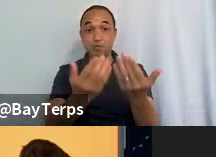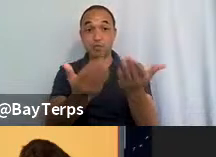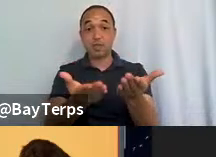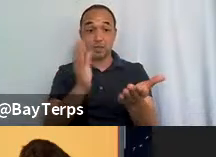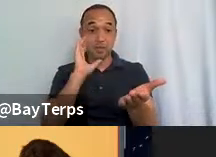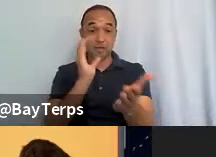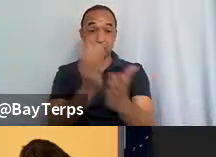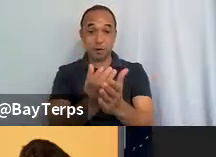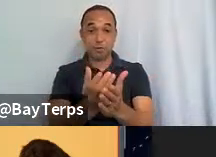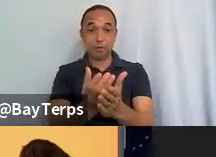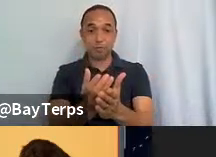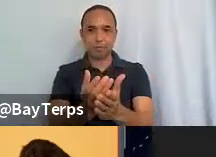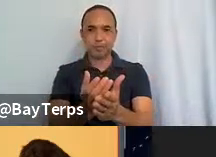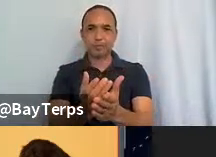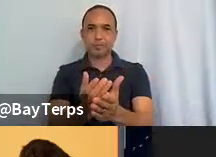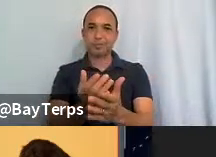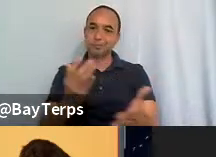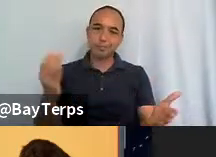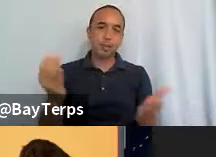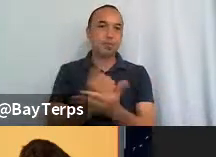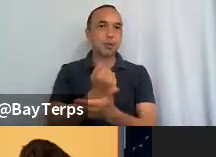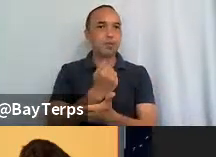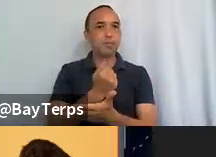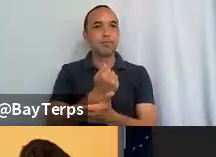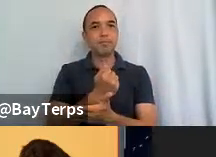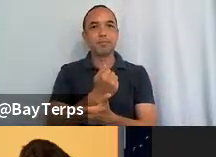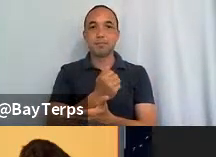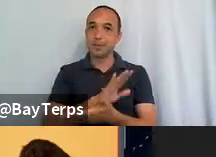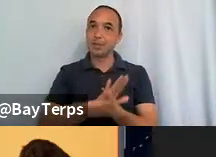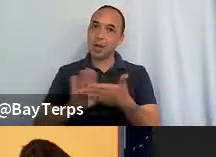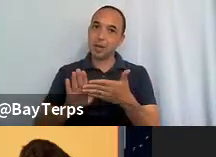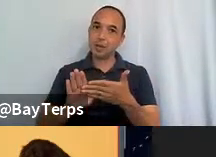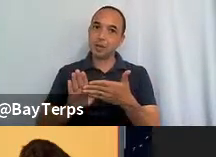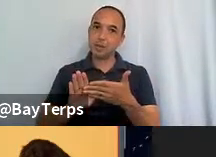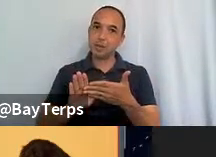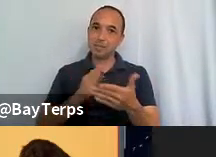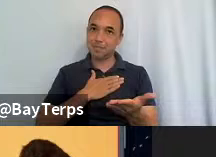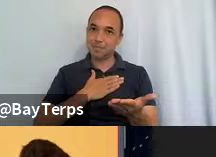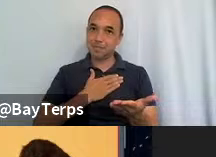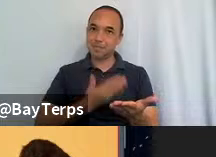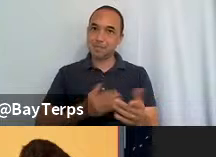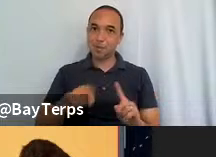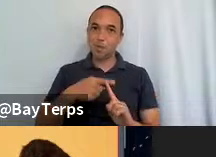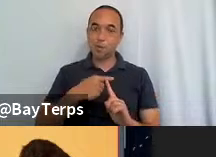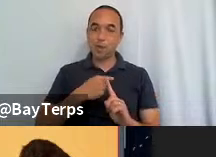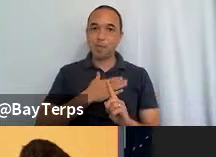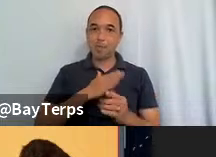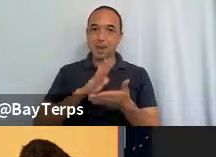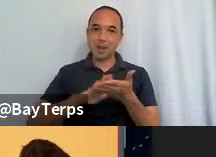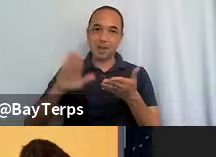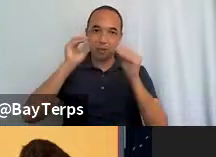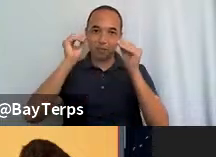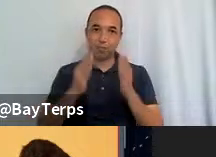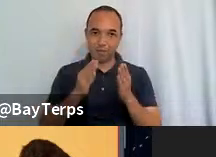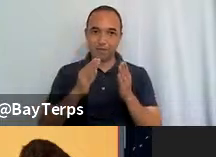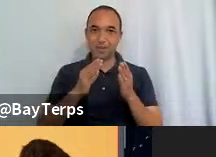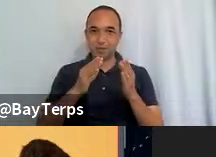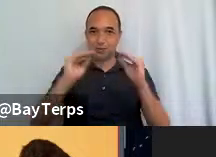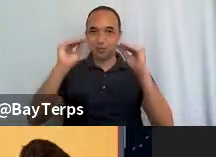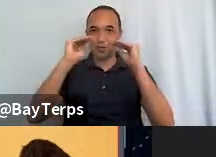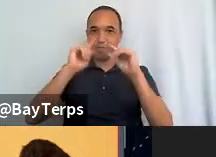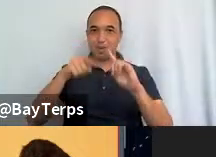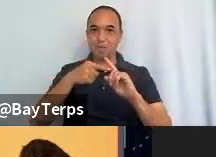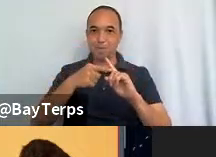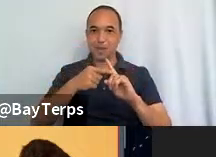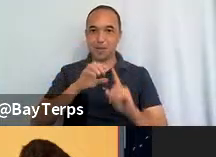photo. Super useful. I have to admit, when my college professor was showing us about actions the first time, I